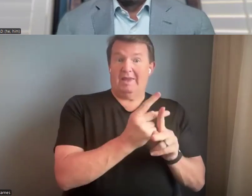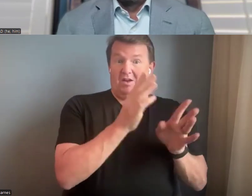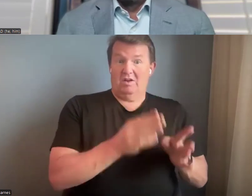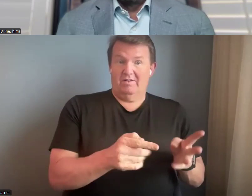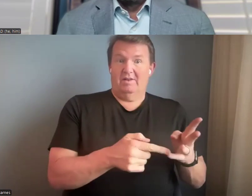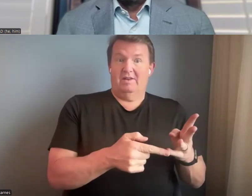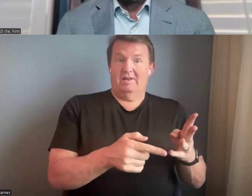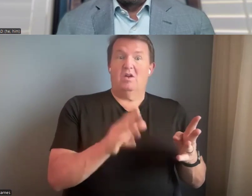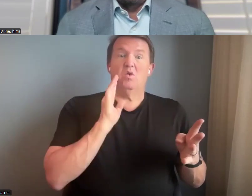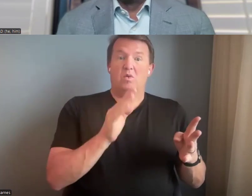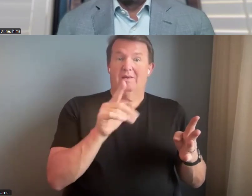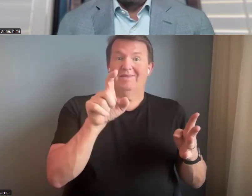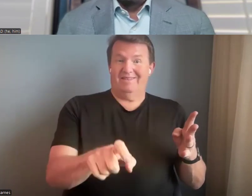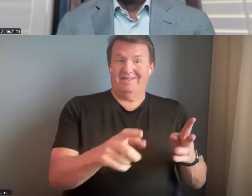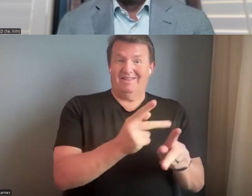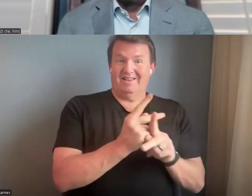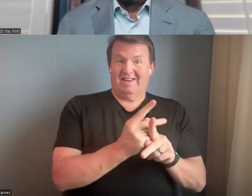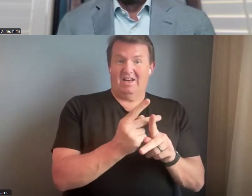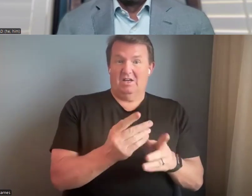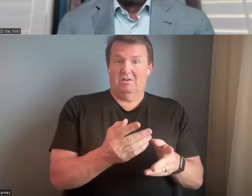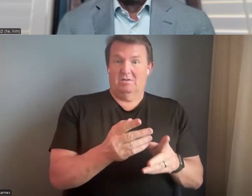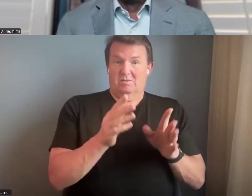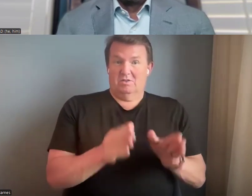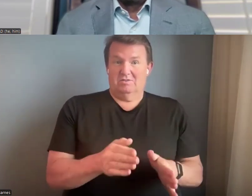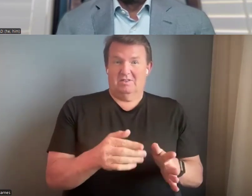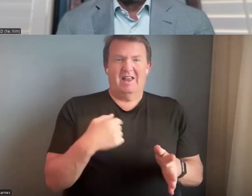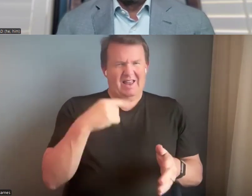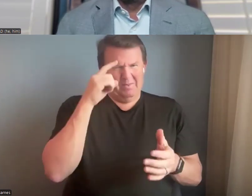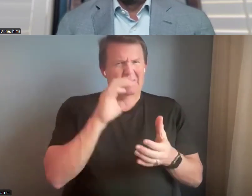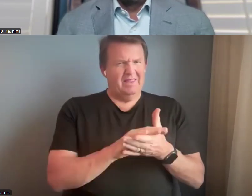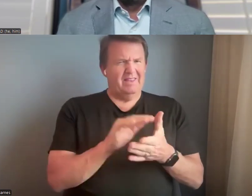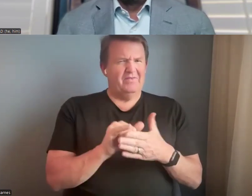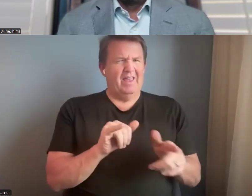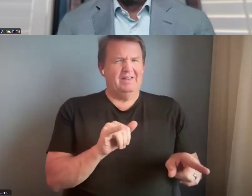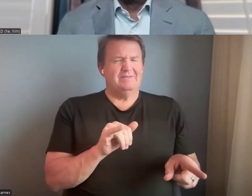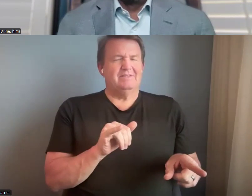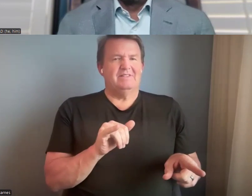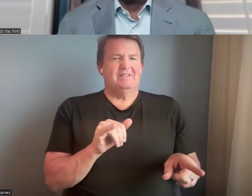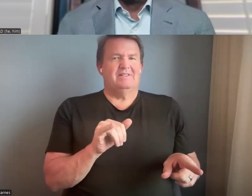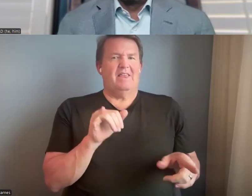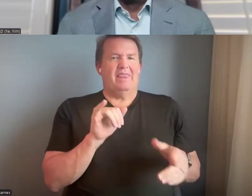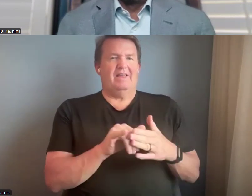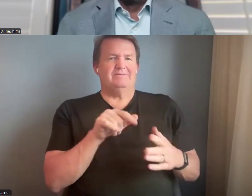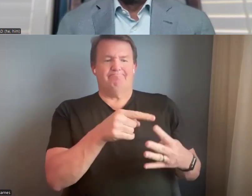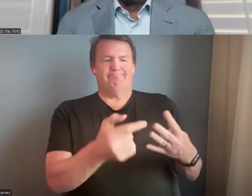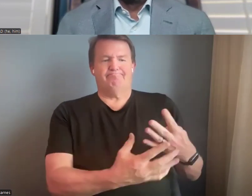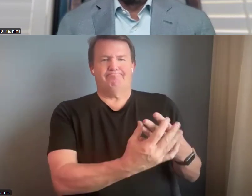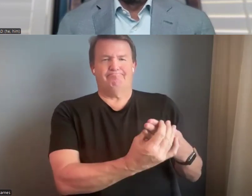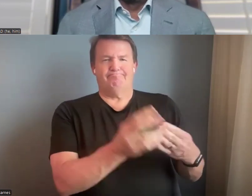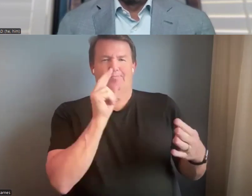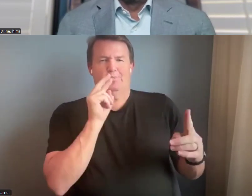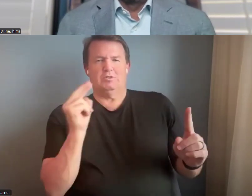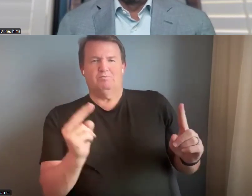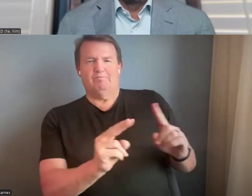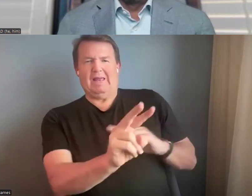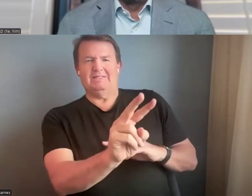will need a caregiver. And I genuinely do believe by that. And that is the premise behind which we found I'm the founder and board